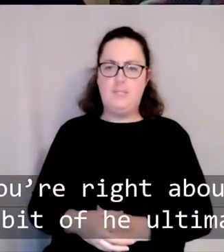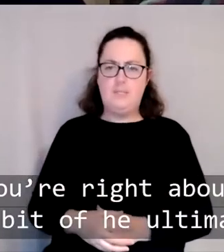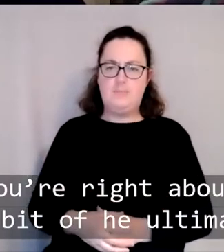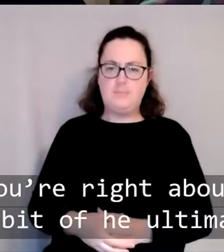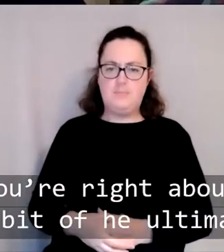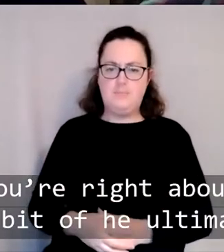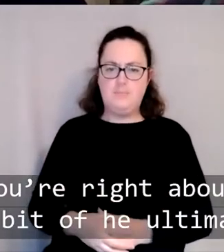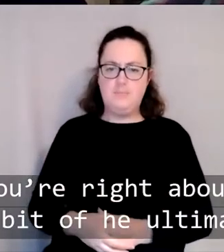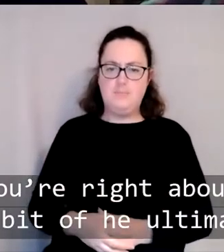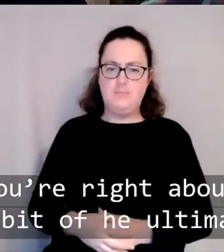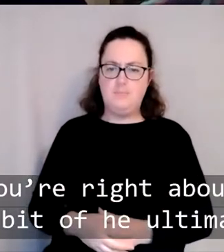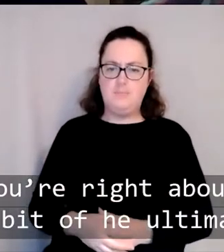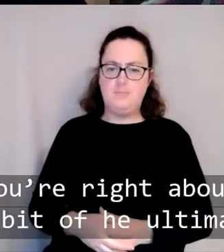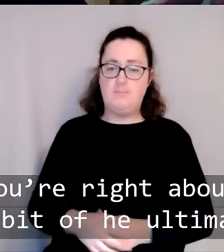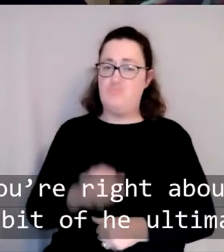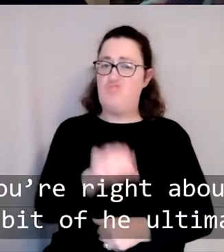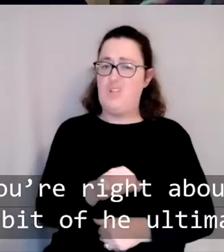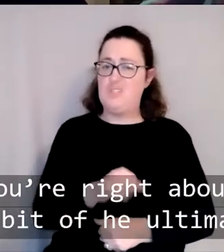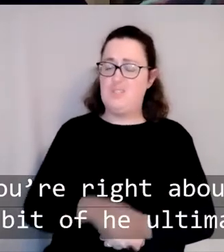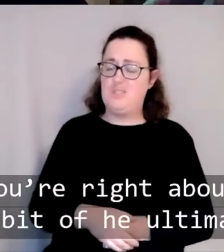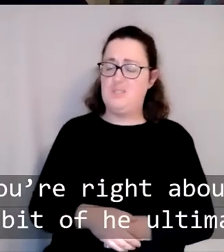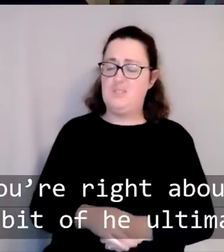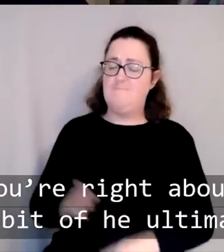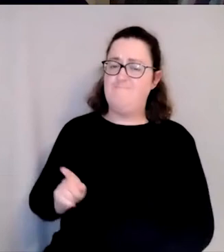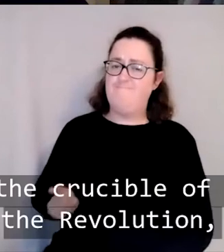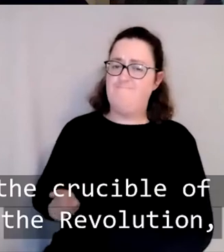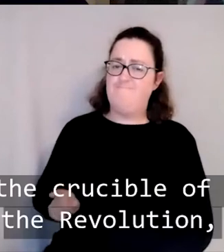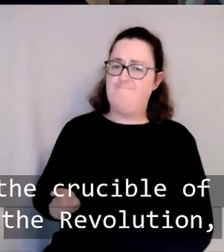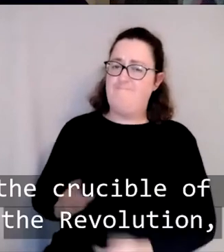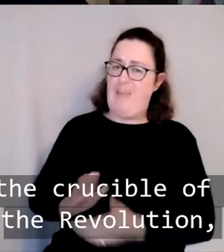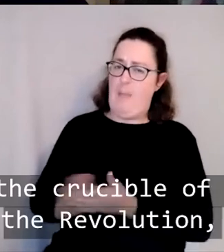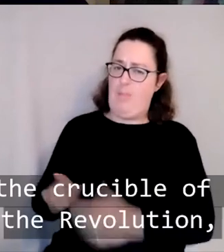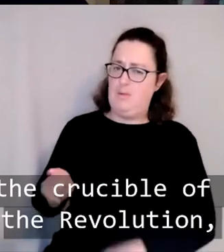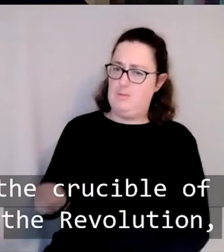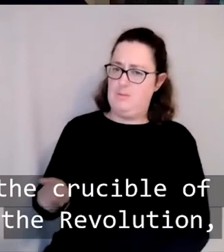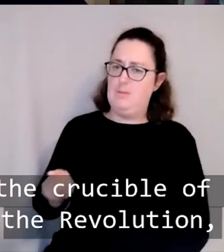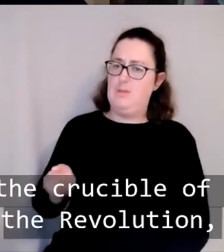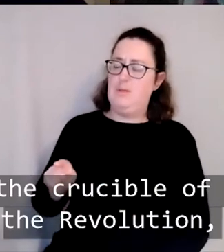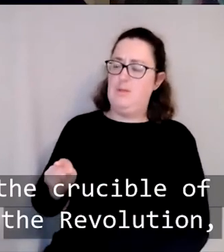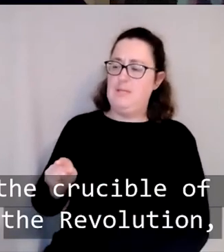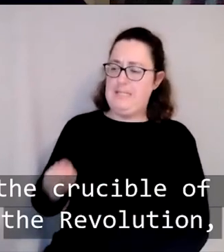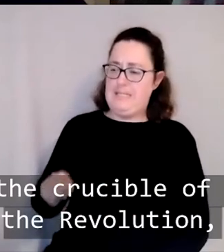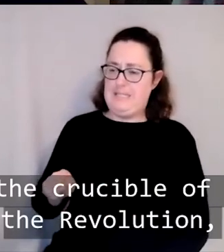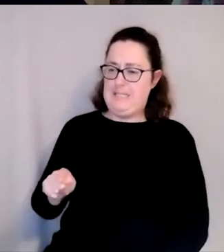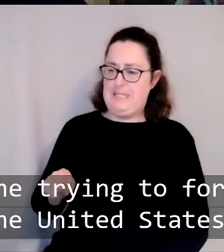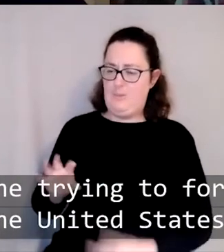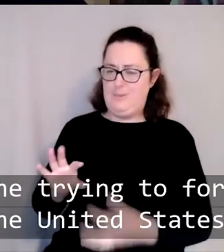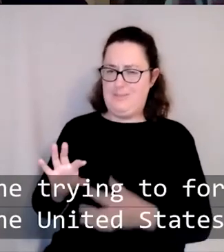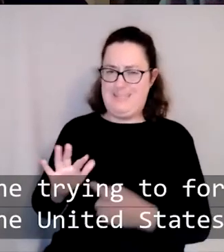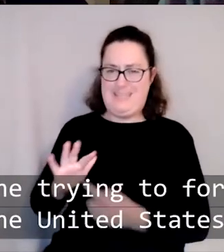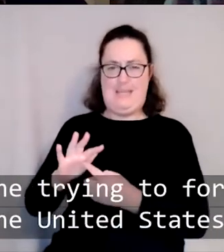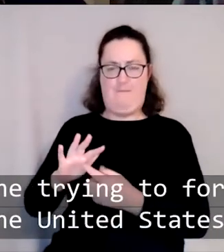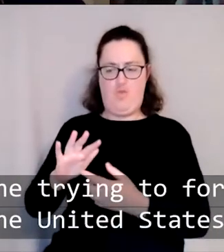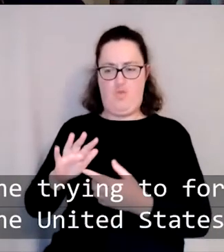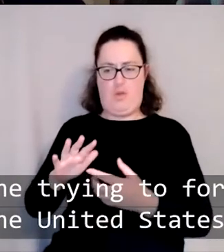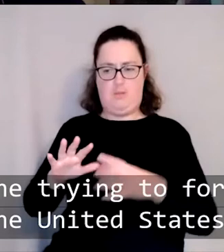You're right about this bit of he ultimately was in the crucible of events, the revolution, the trying to